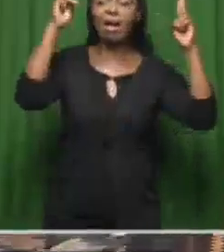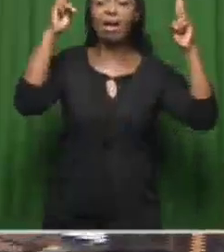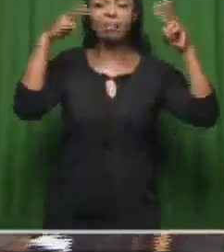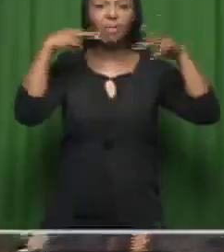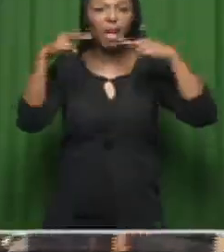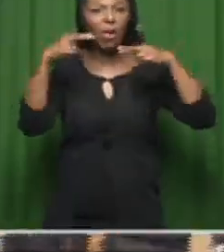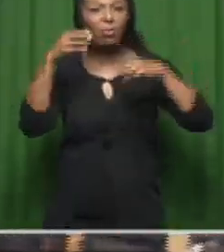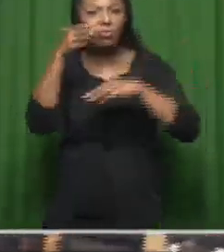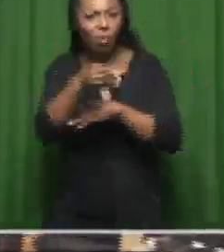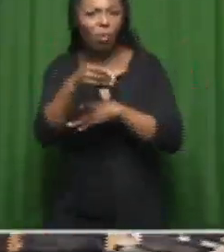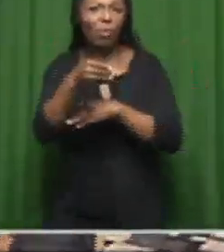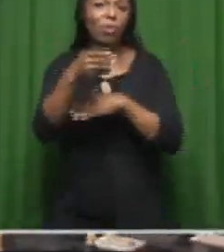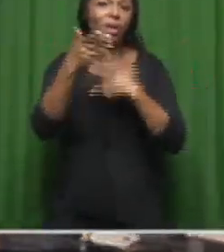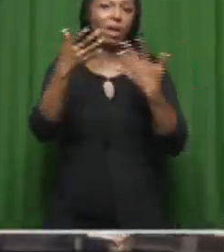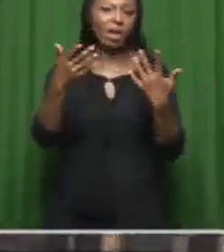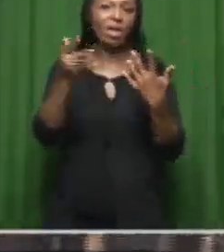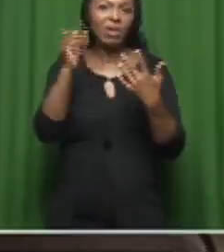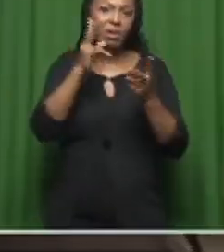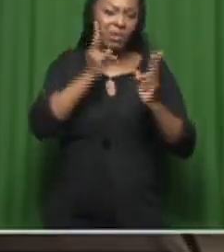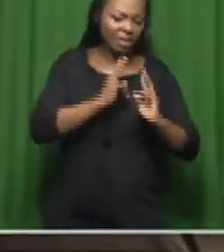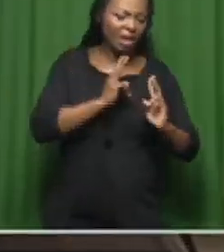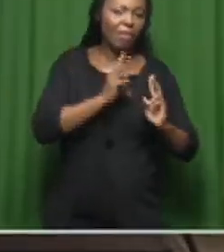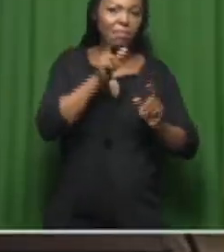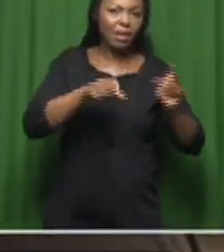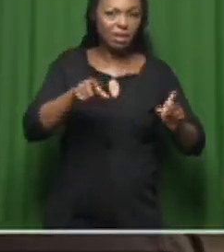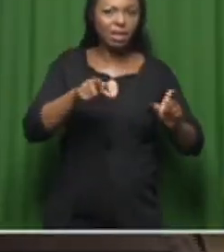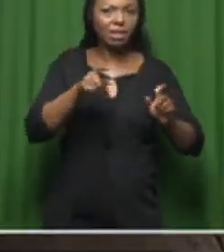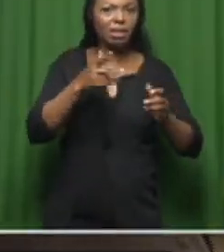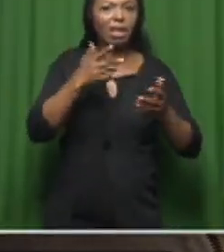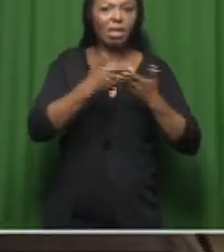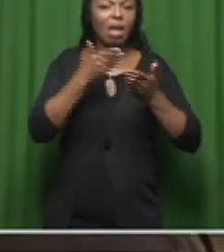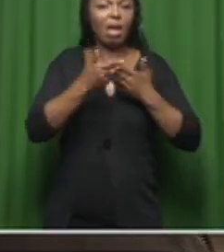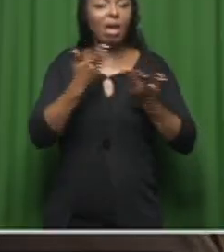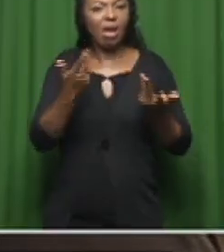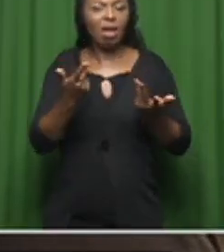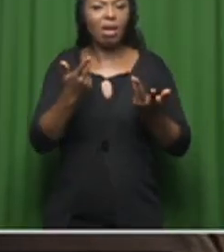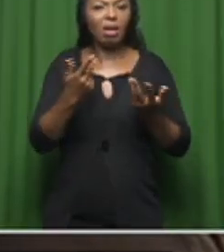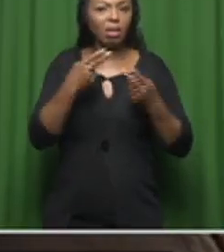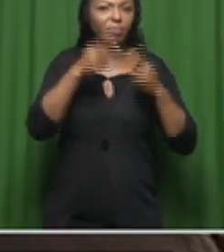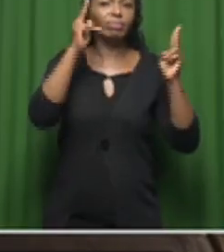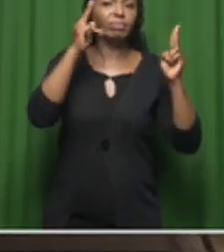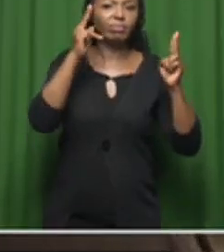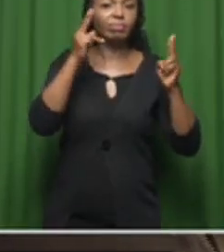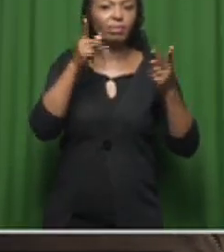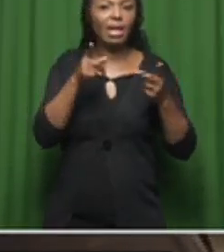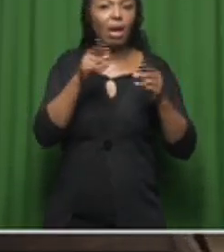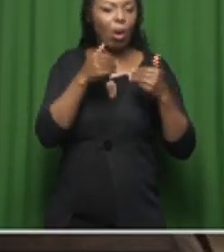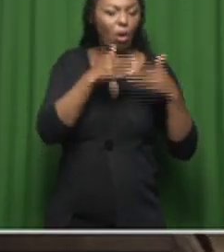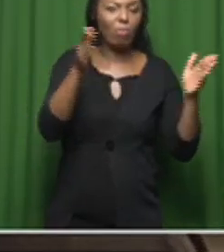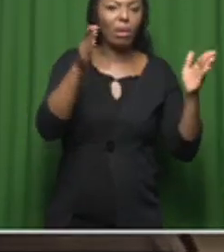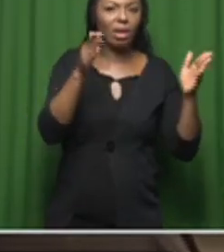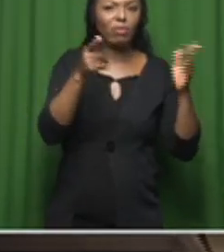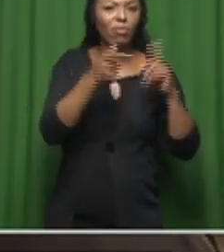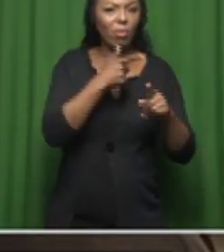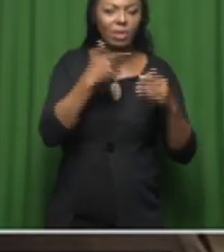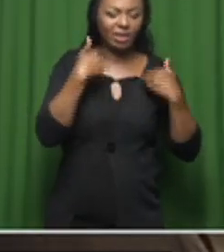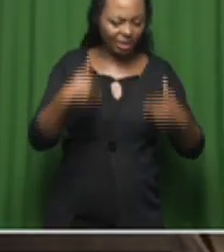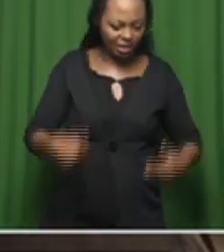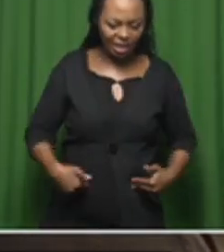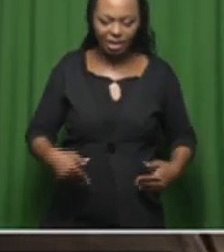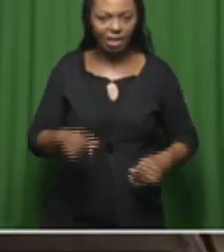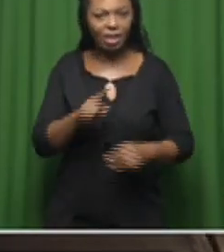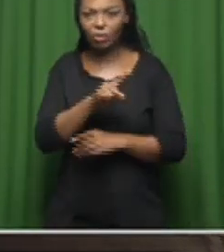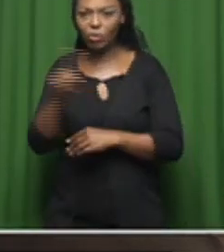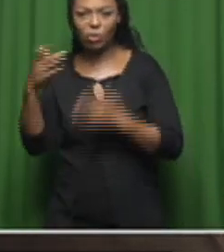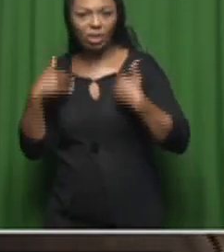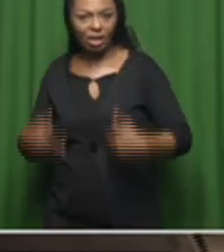people that would have come on a tour. And not only that, we actually open Sunday to Sunday. Not only for the tours, you can come for a sunset.